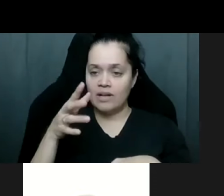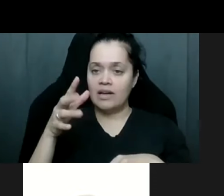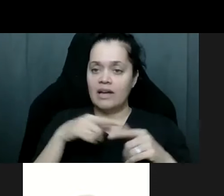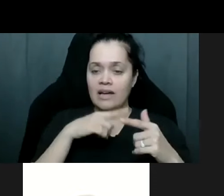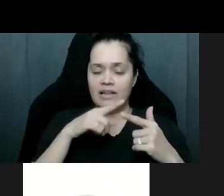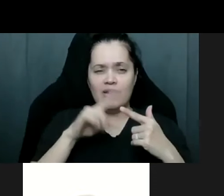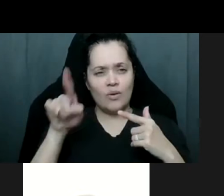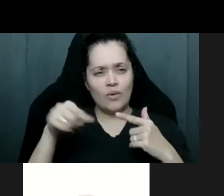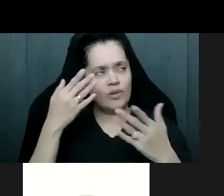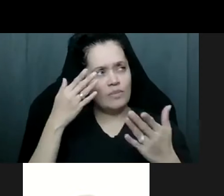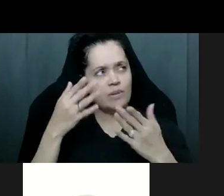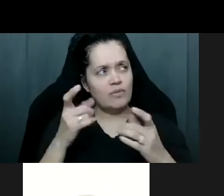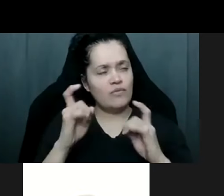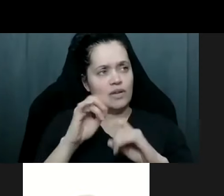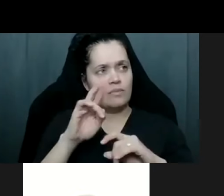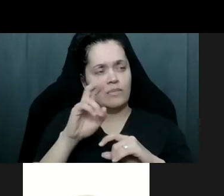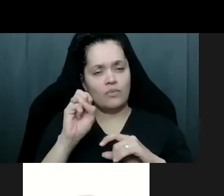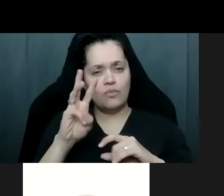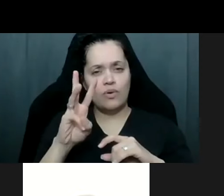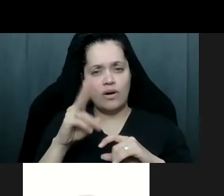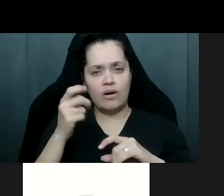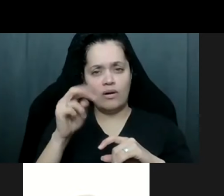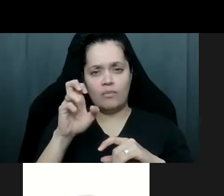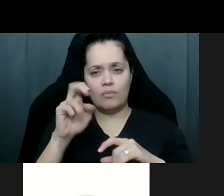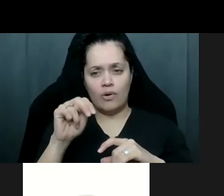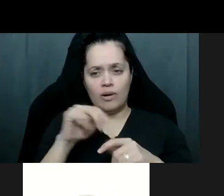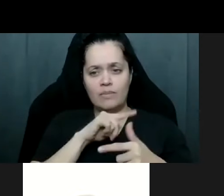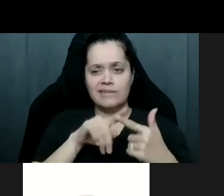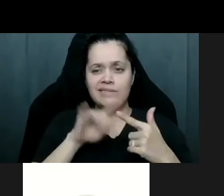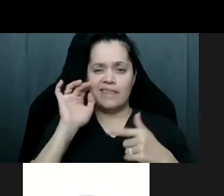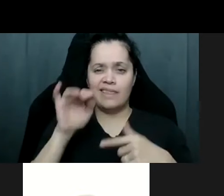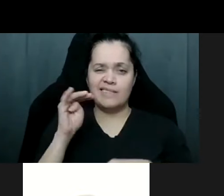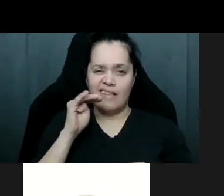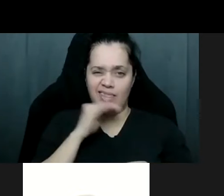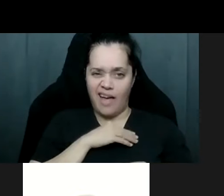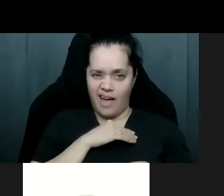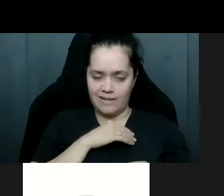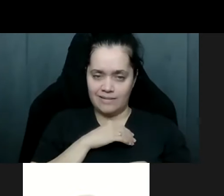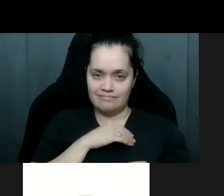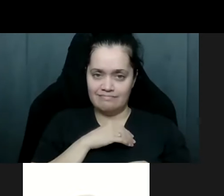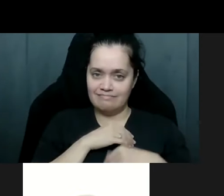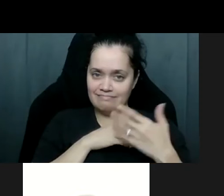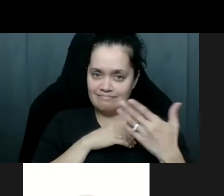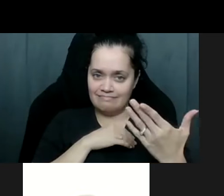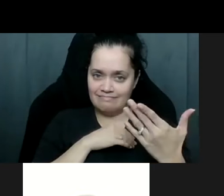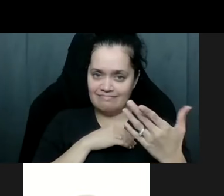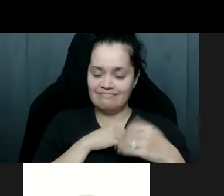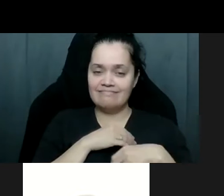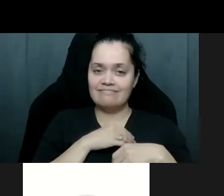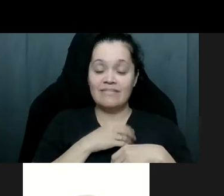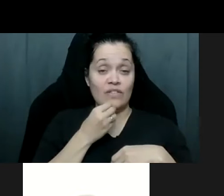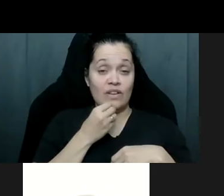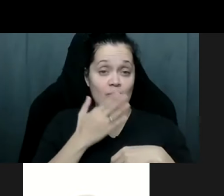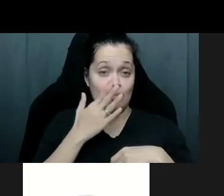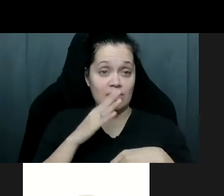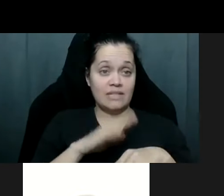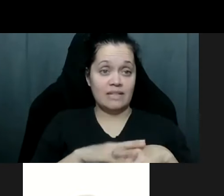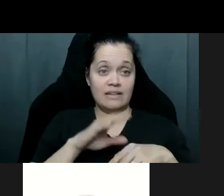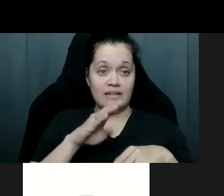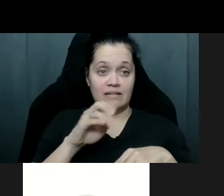unless you're giving me a raw prawn, because that would be a lie. If you say you had breakfast on